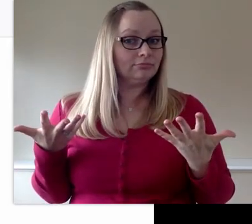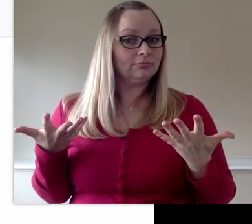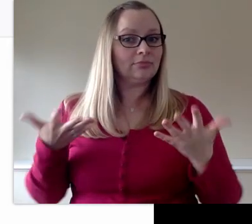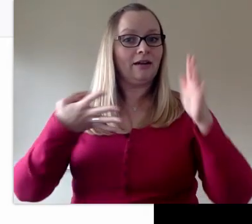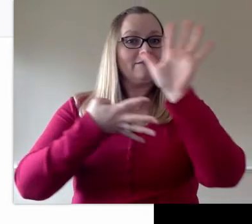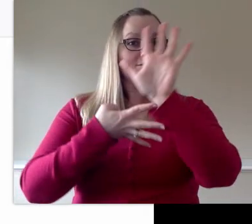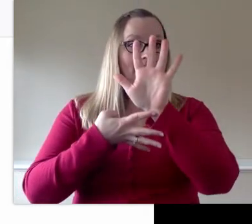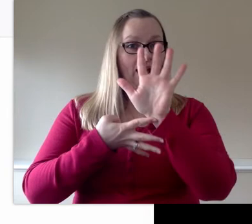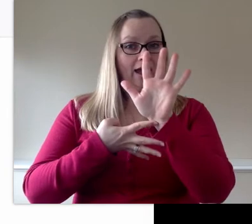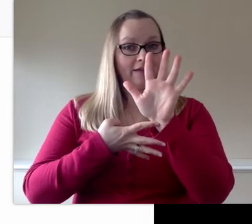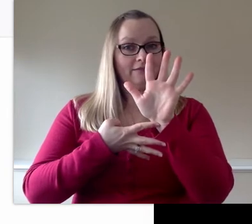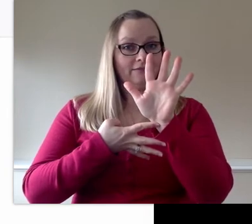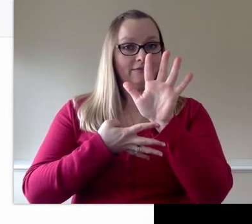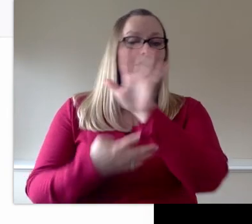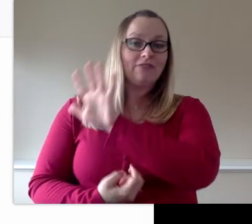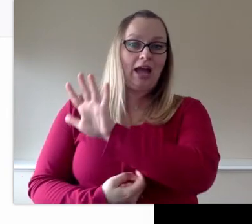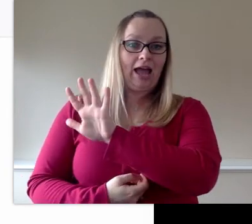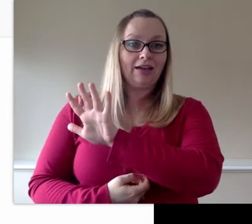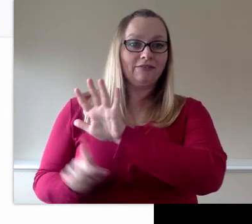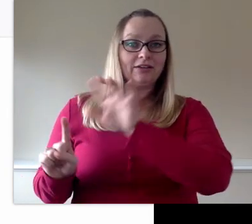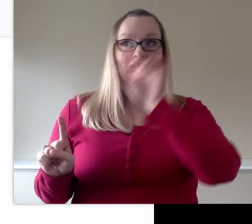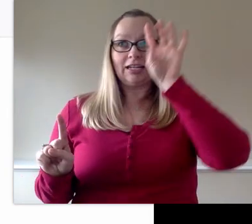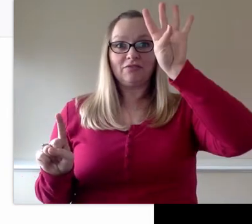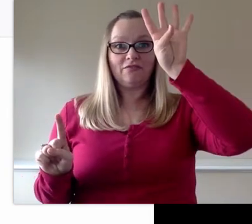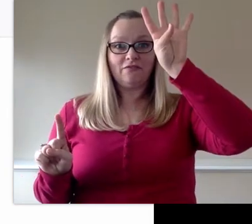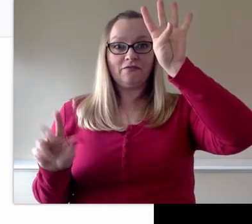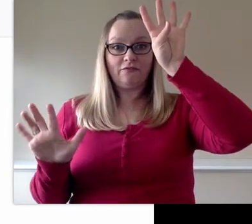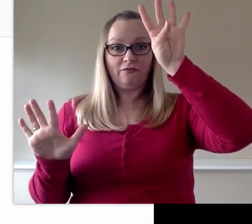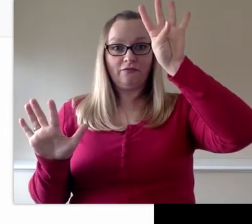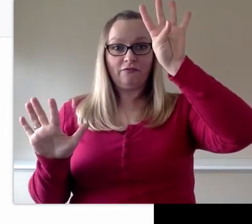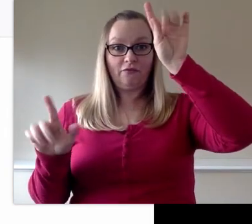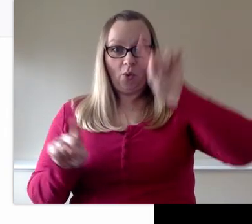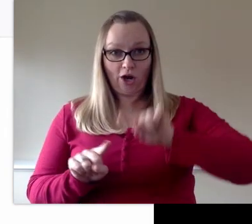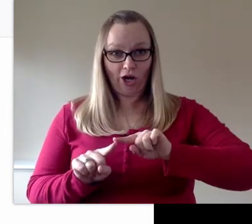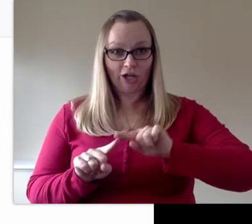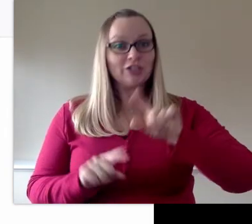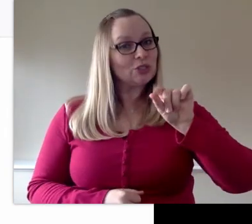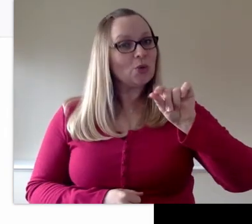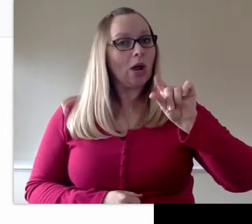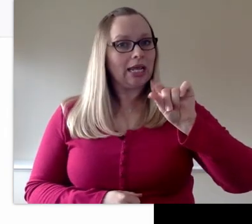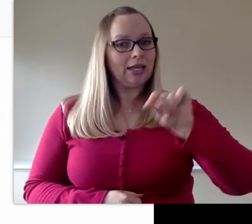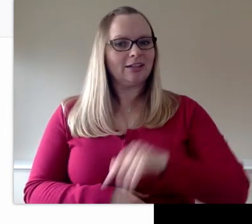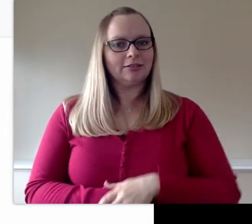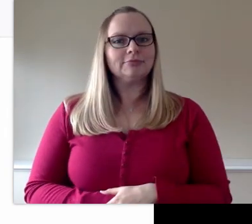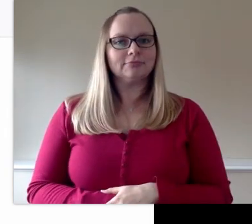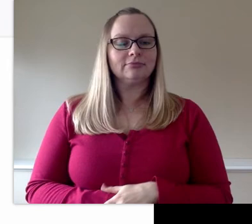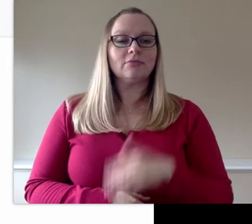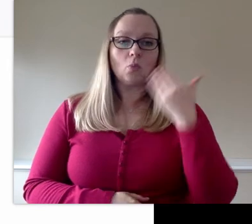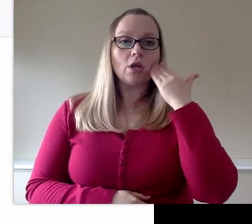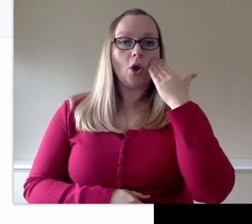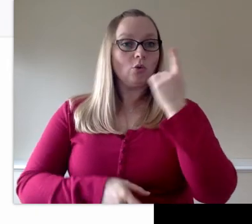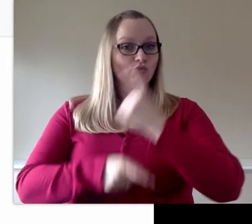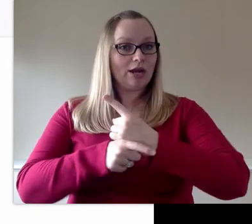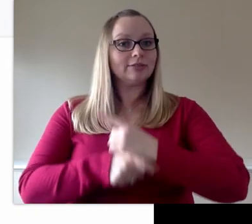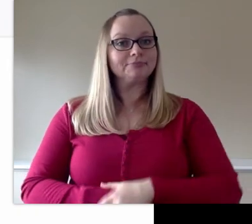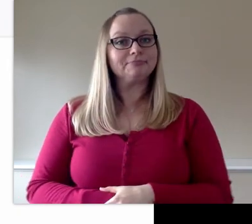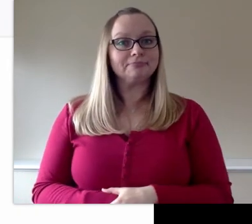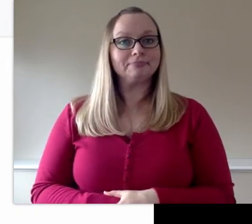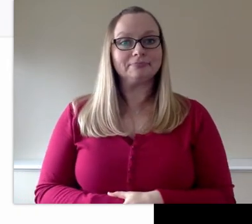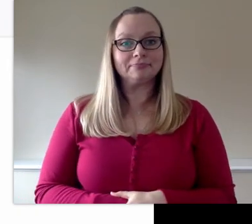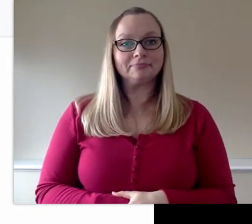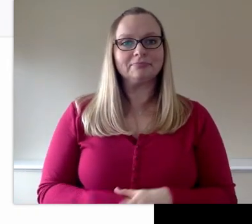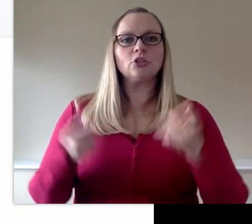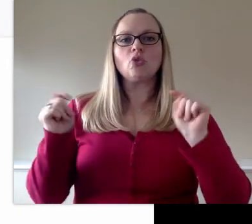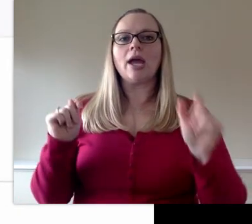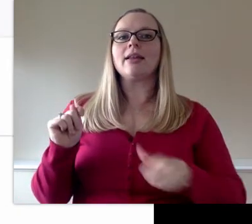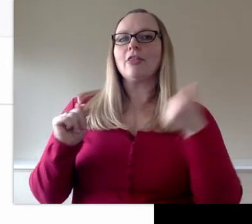5 times 4 equals 20, then we know that we are correct.